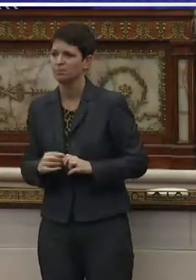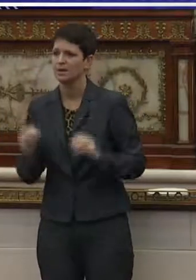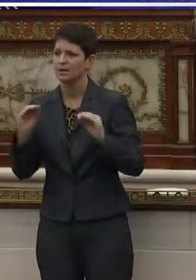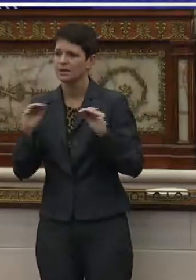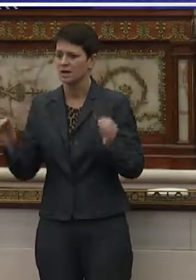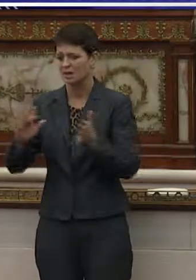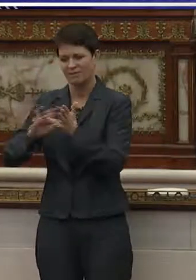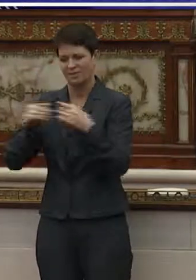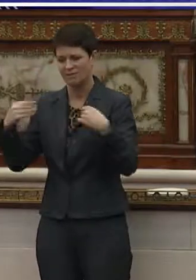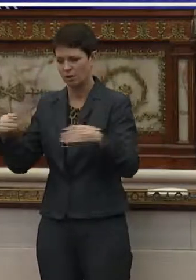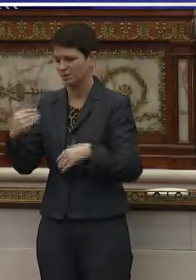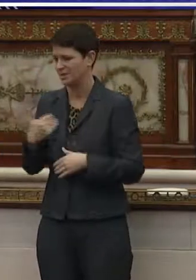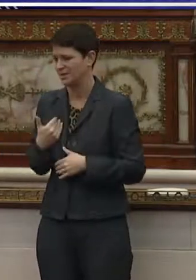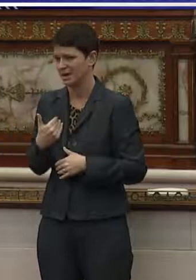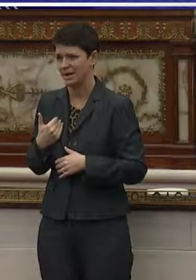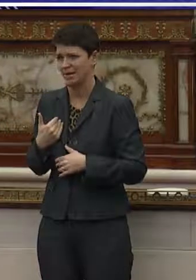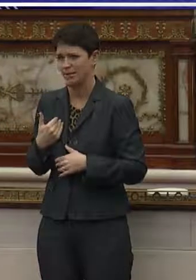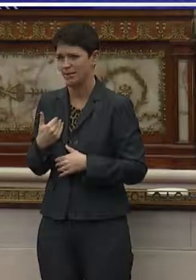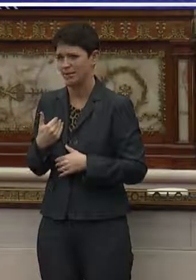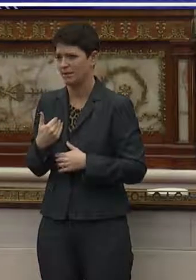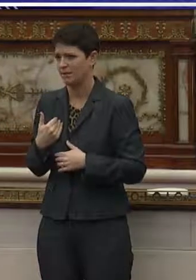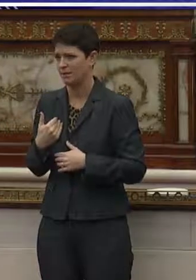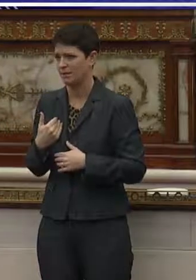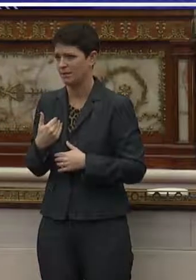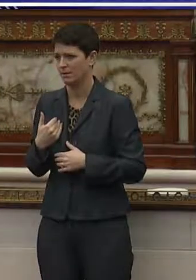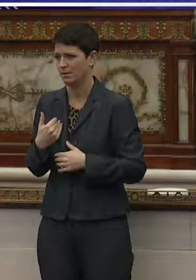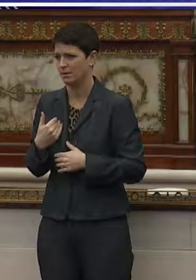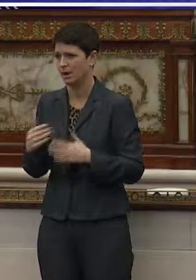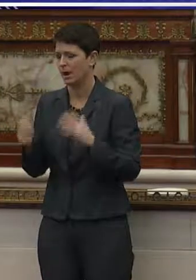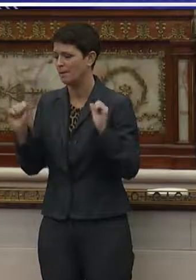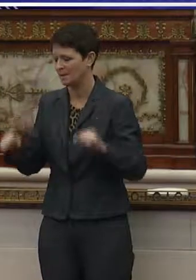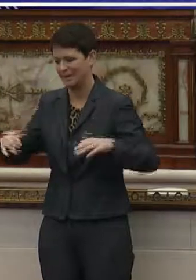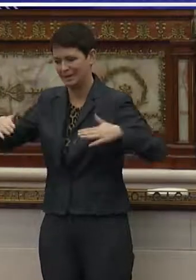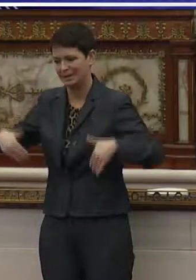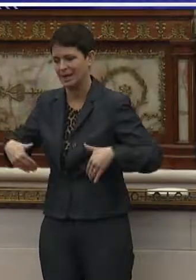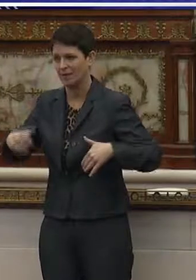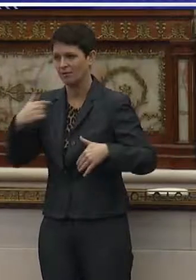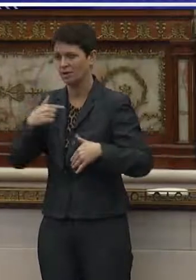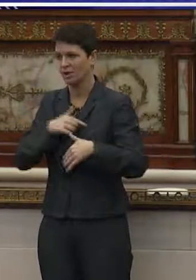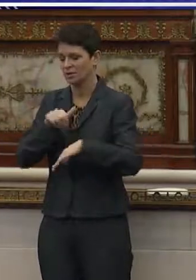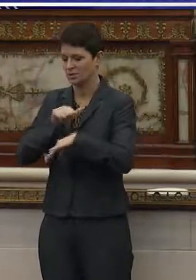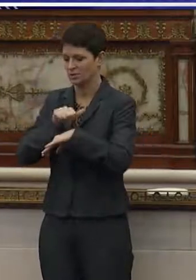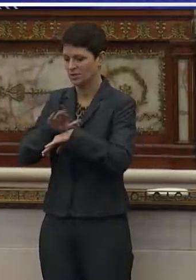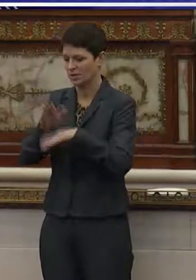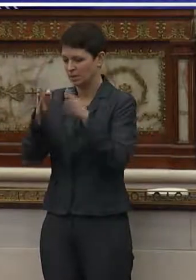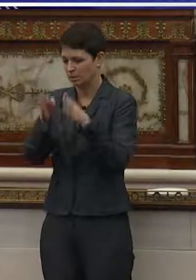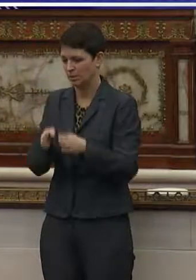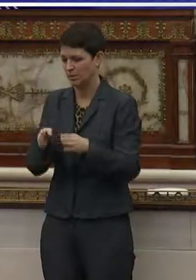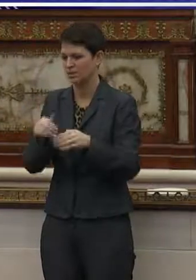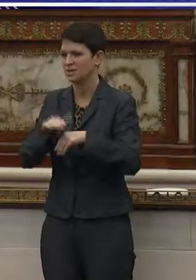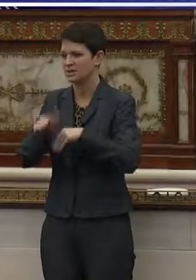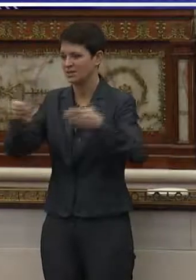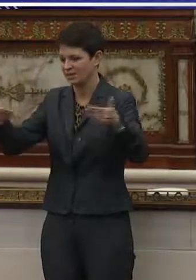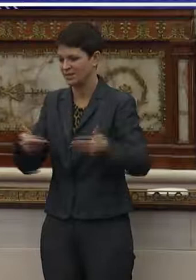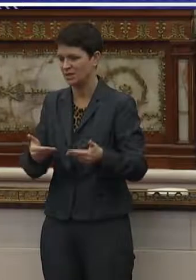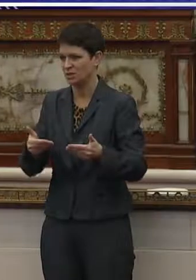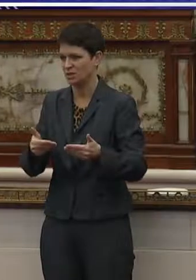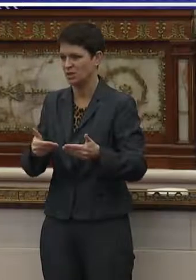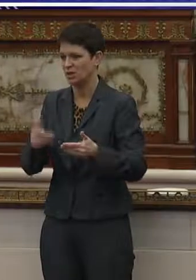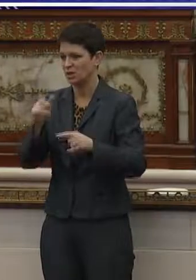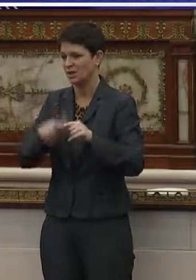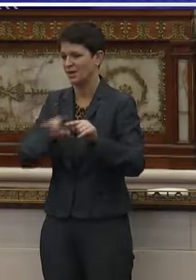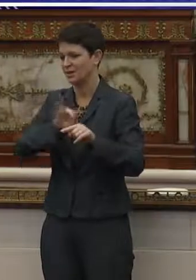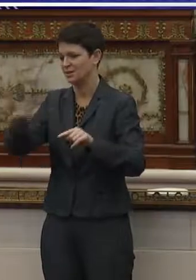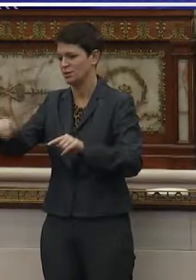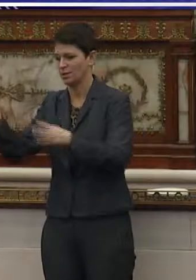of the pharmacies have an ability yet for us to send someone an invitation that can't be shared.